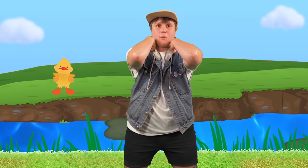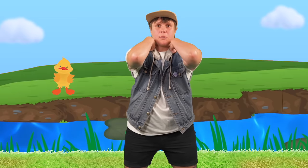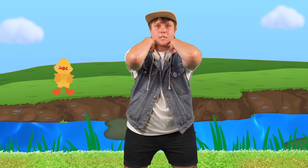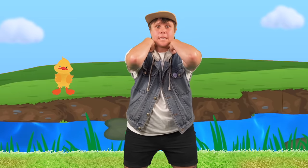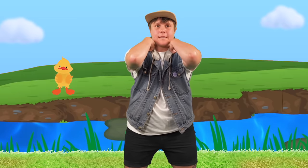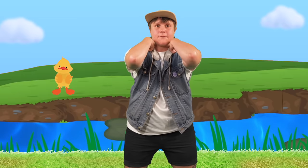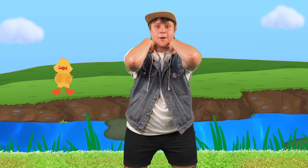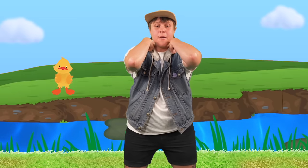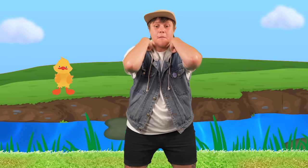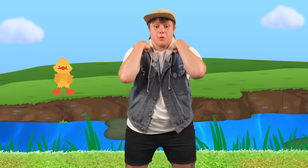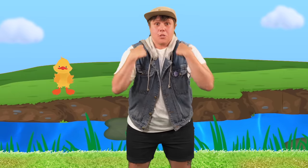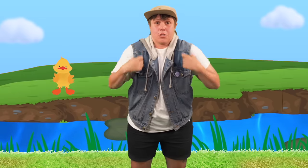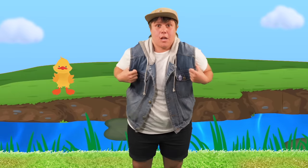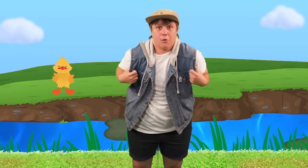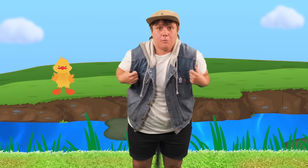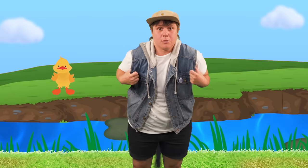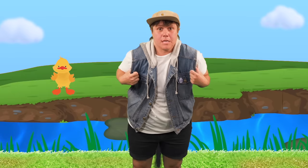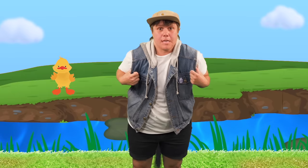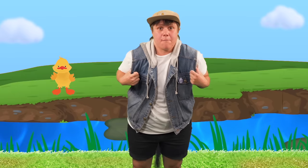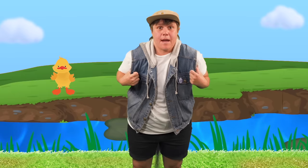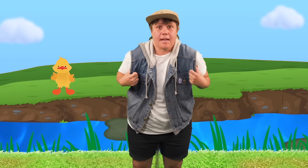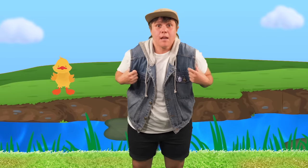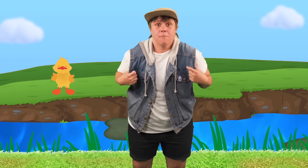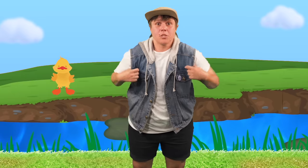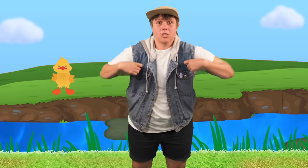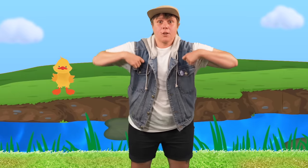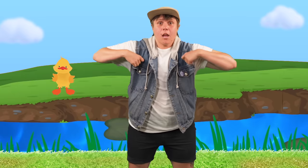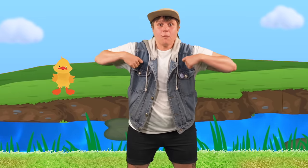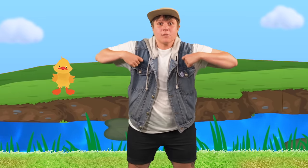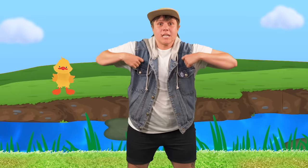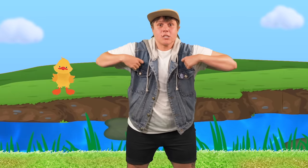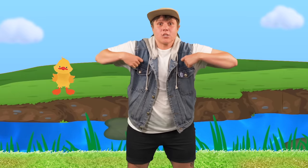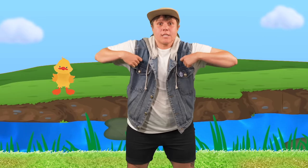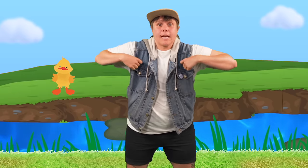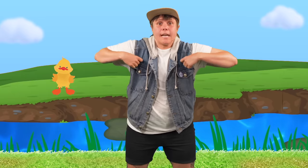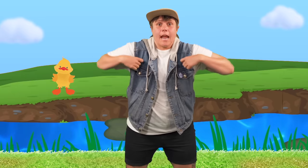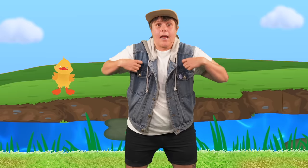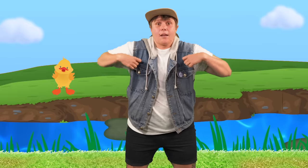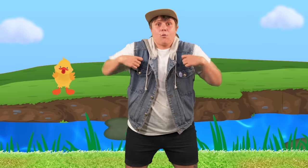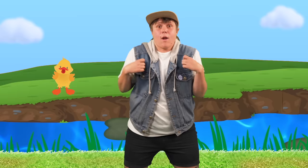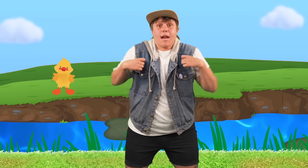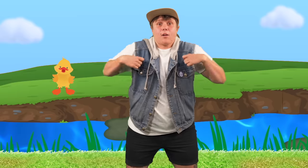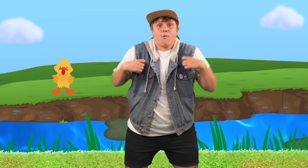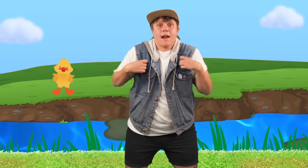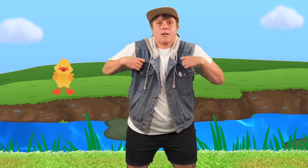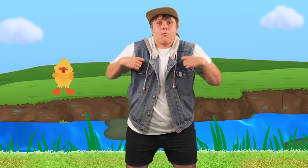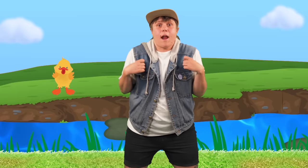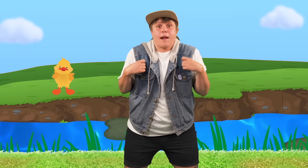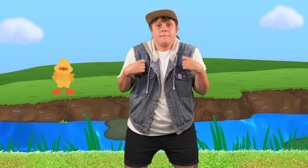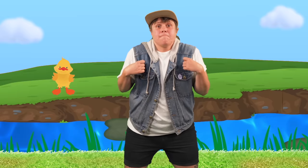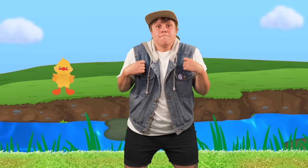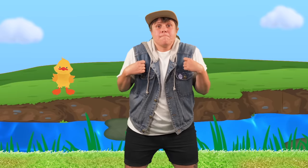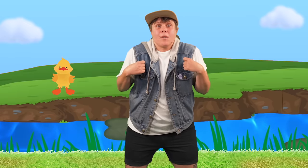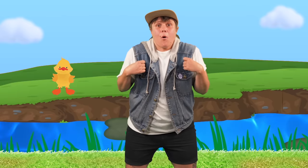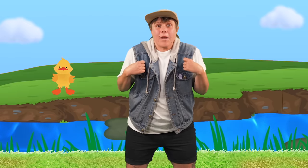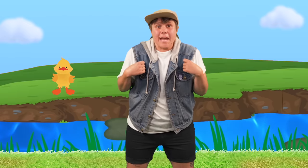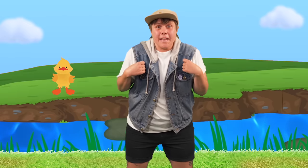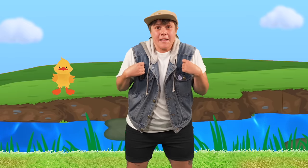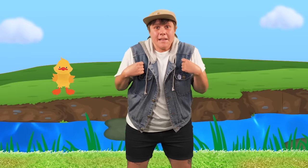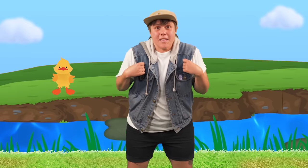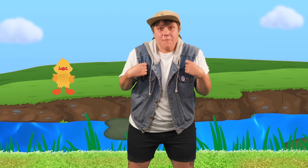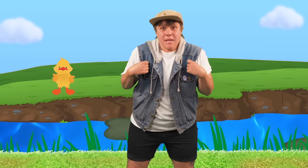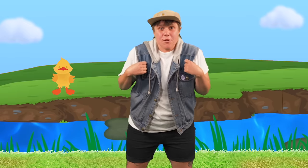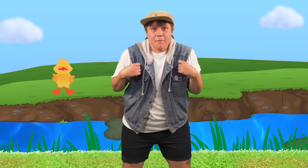your elbows in the front, put your elbows in the back. Put your elbows at your side and quack, quack, quack.